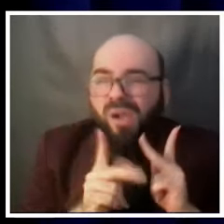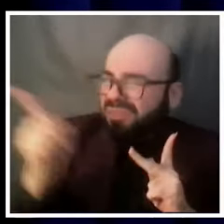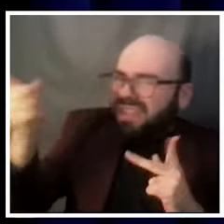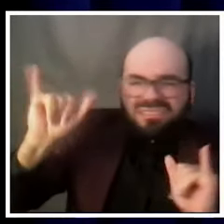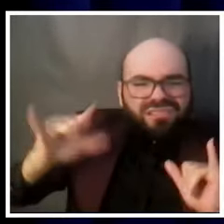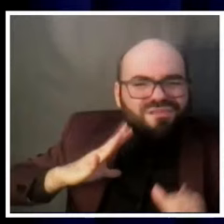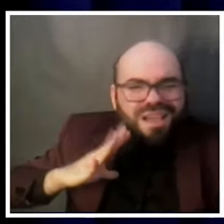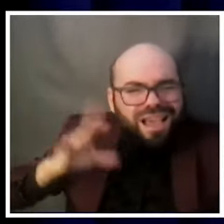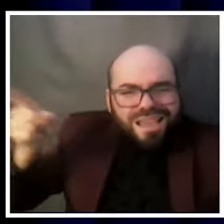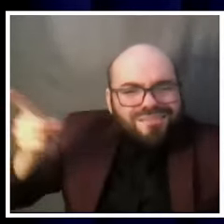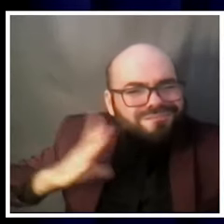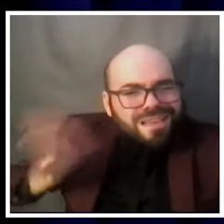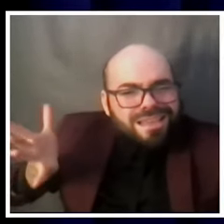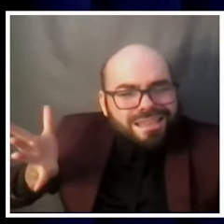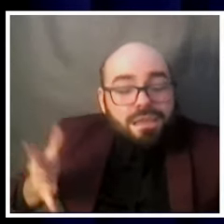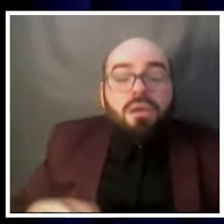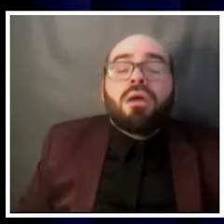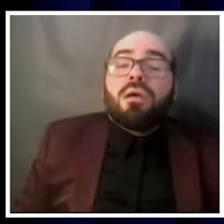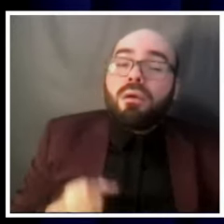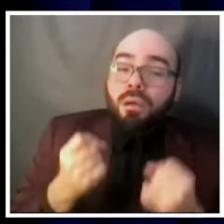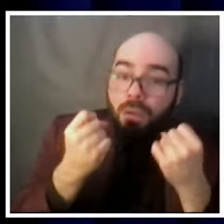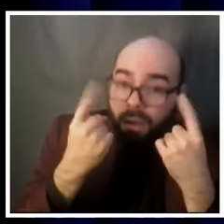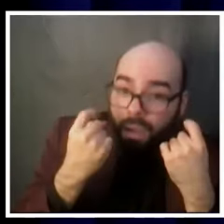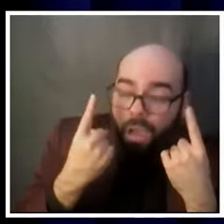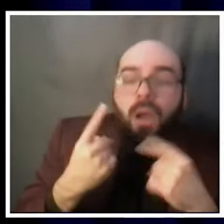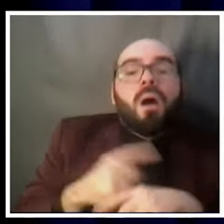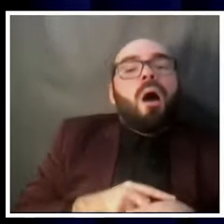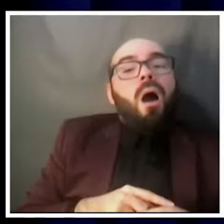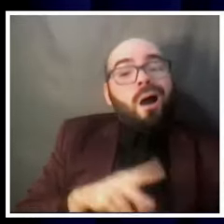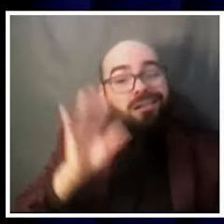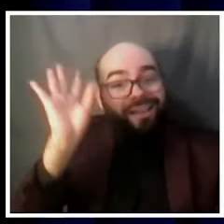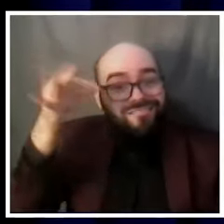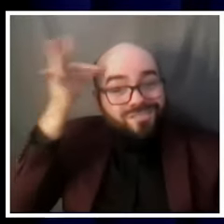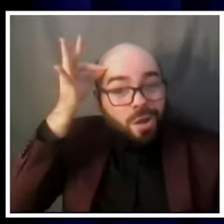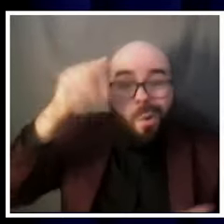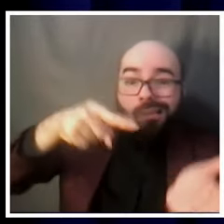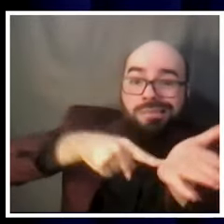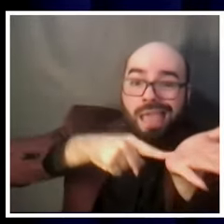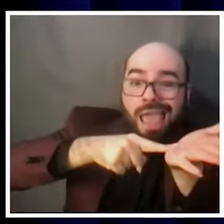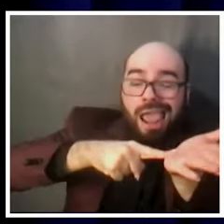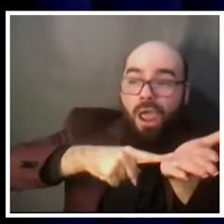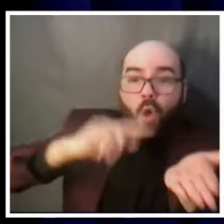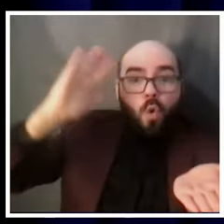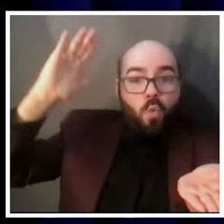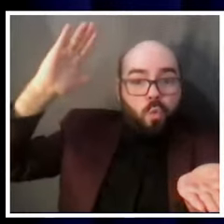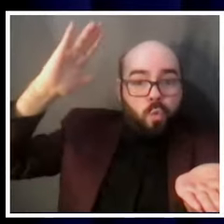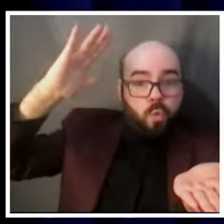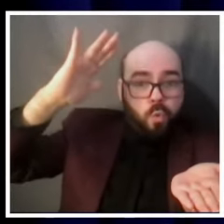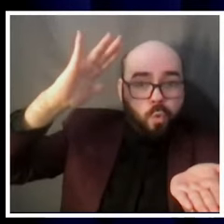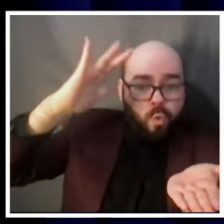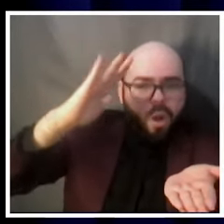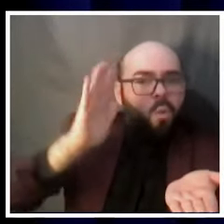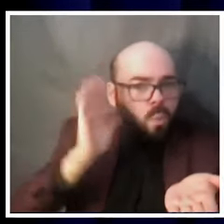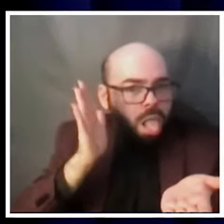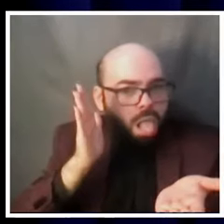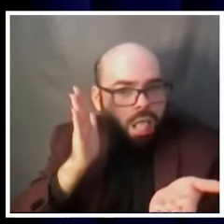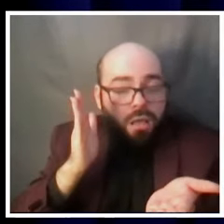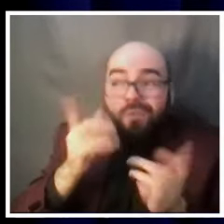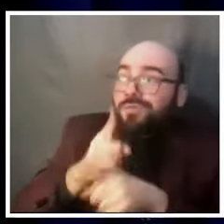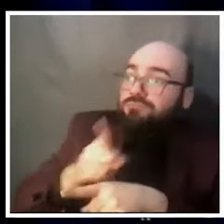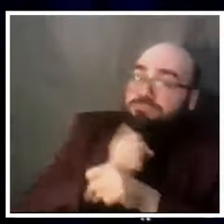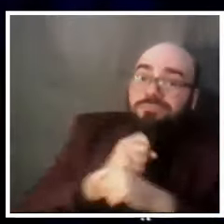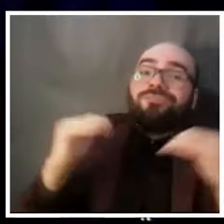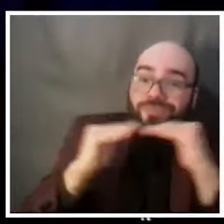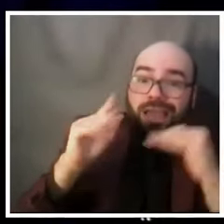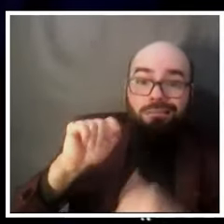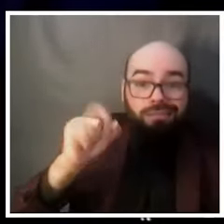guess what? Not only does it reduce the federal deficit, the help of the prescription holder, it reduces the federal debt.